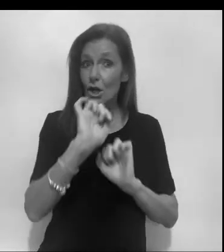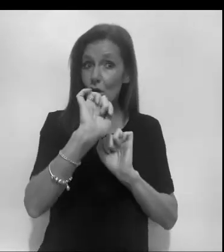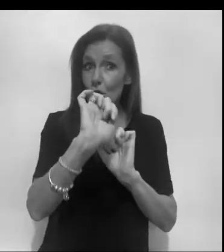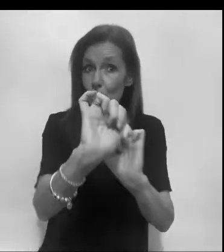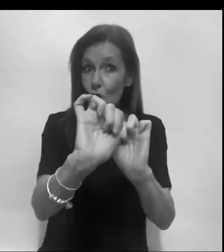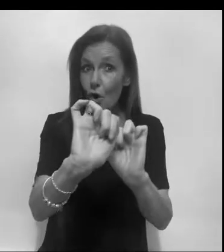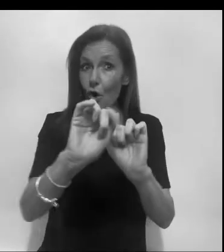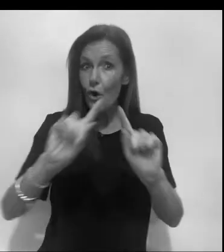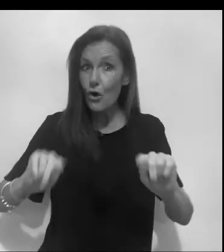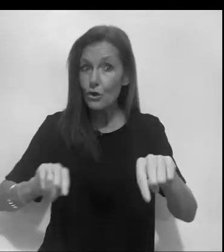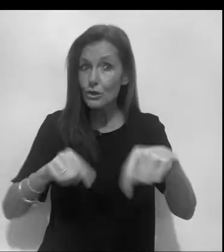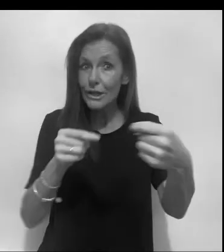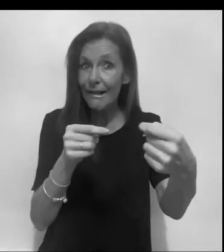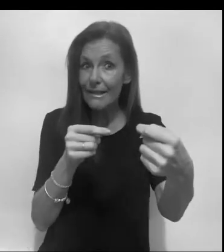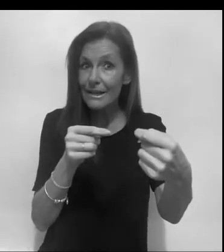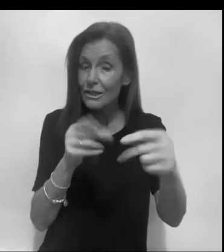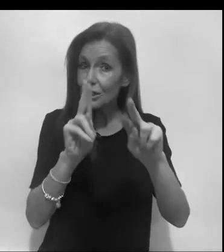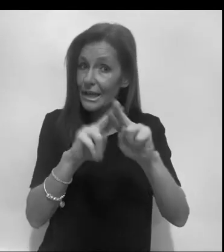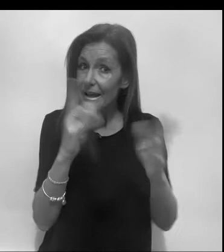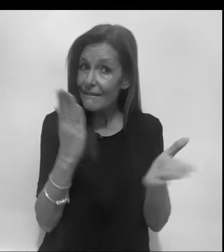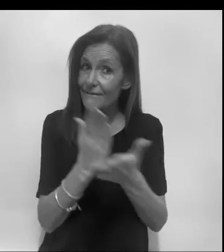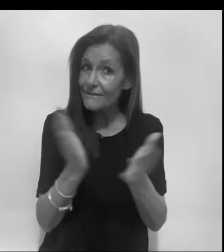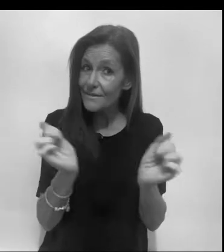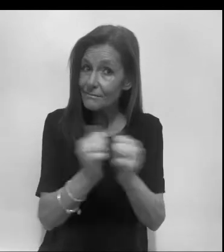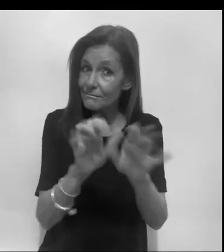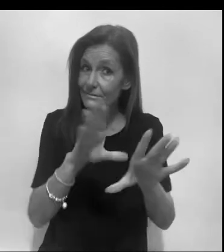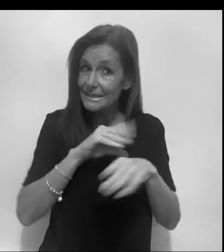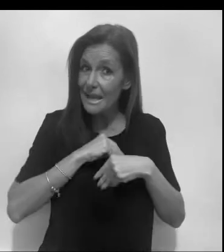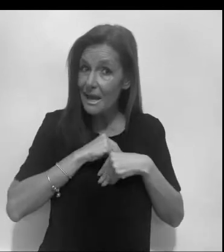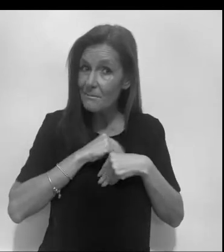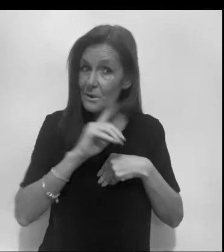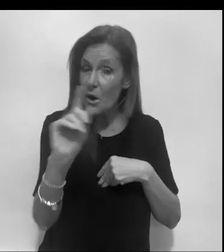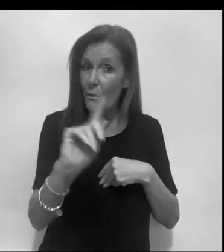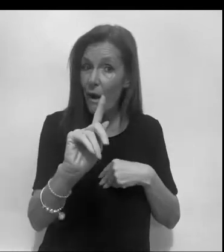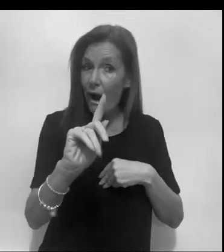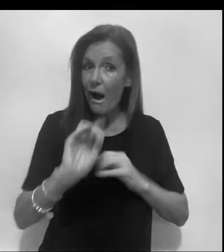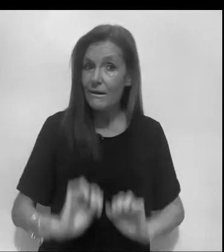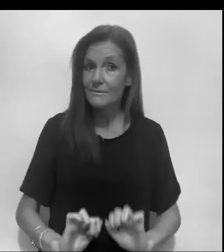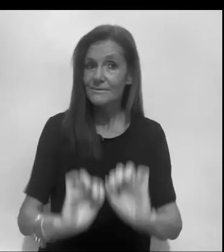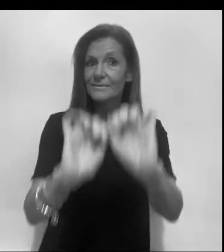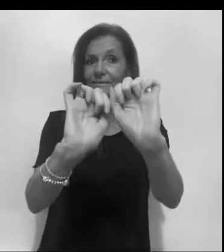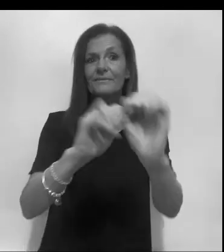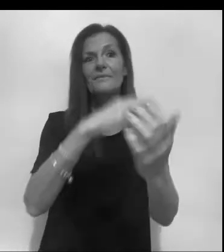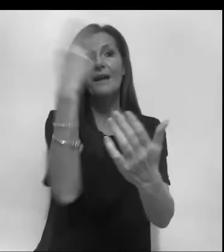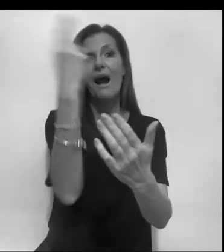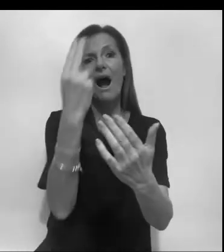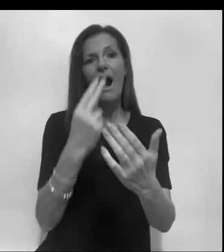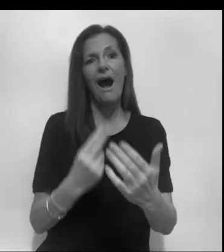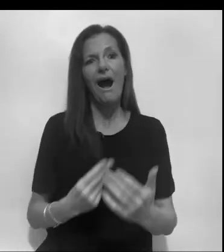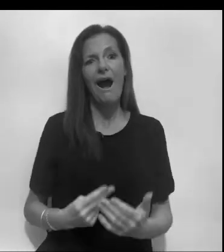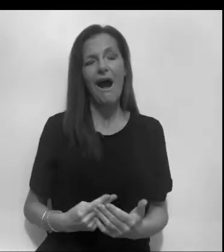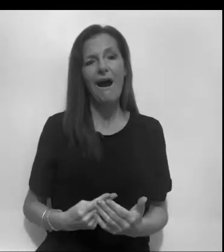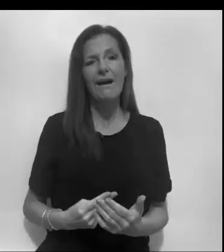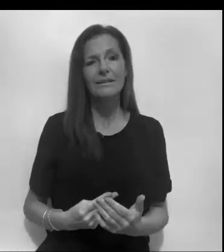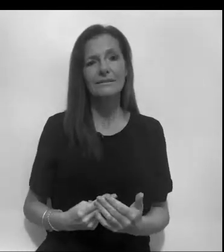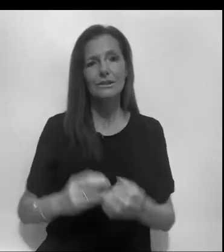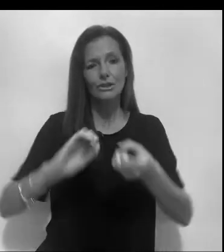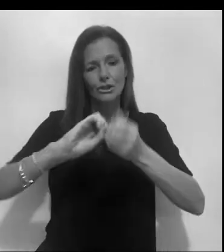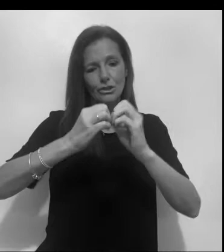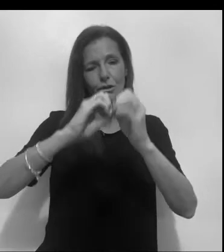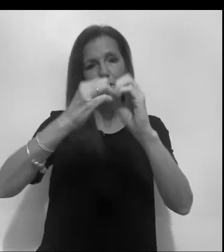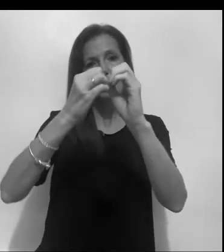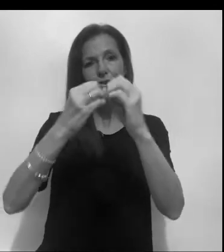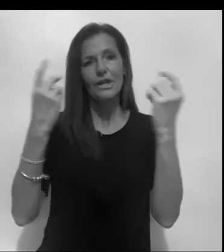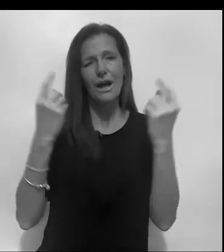you choose to accept it, is to make your own art sculpture of something very important to where we live,